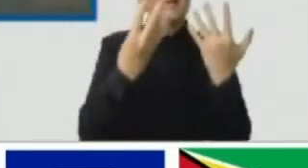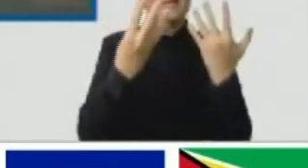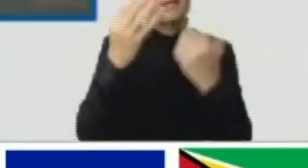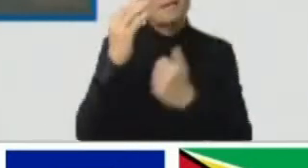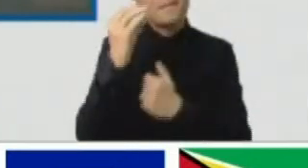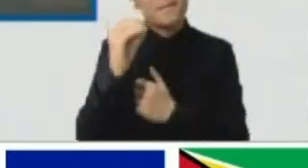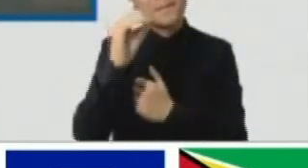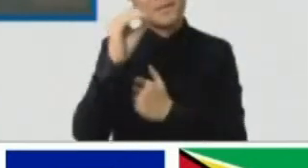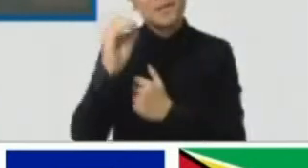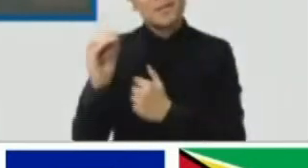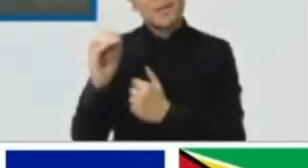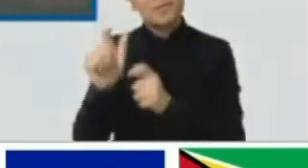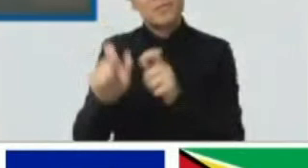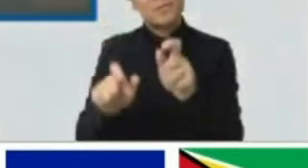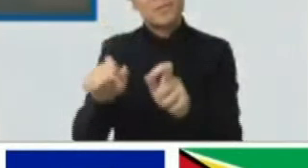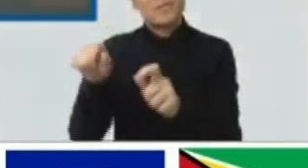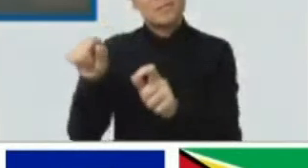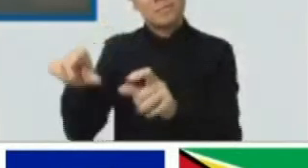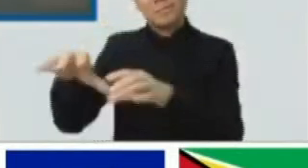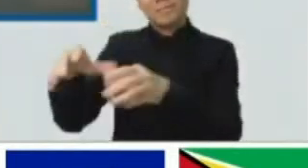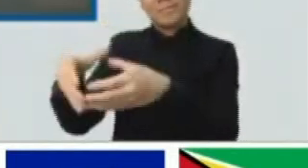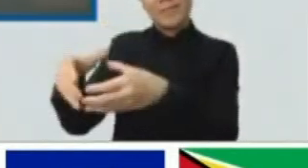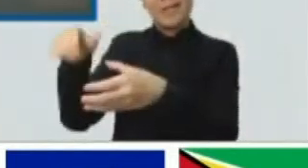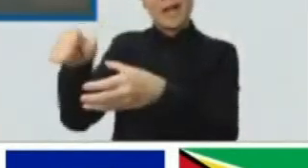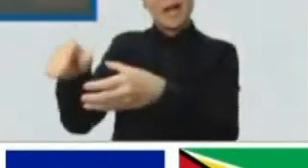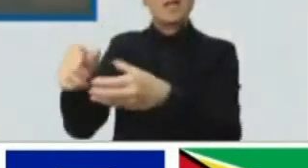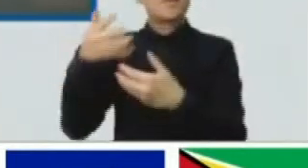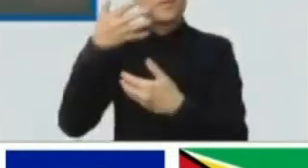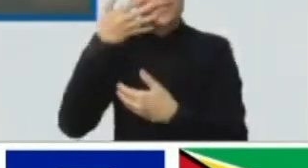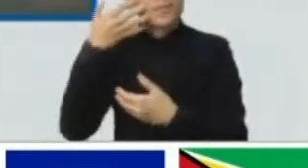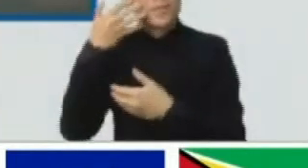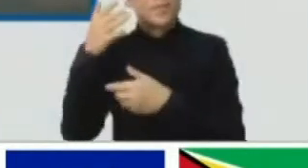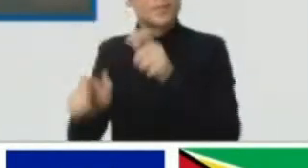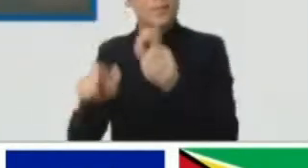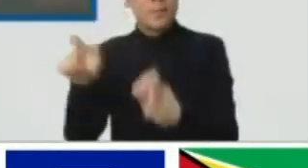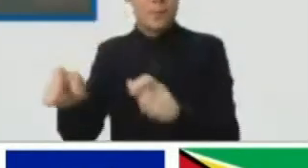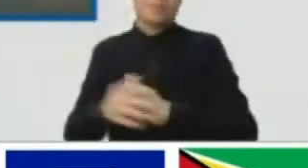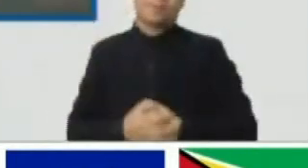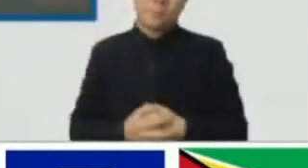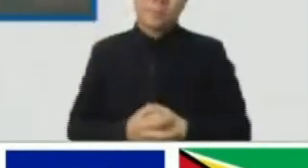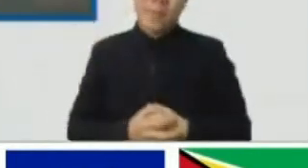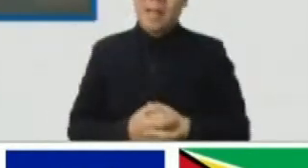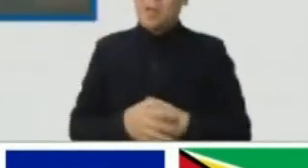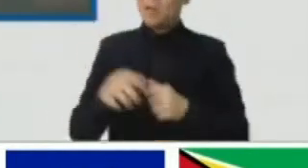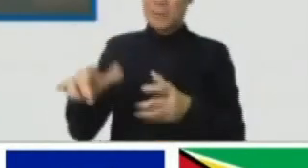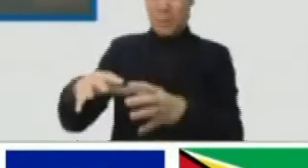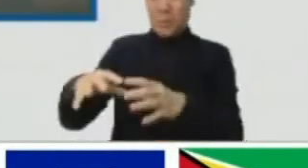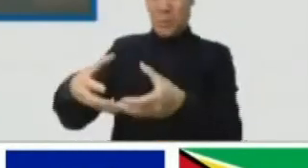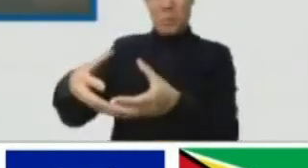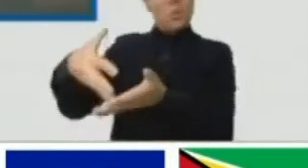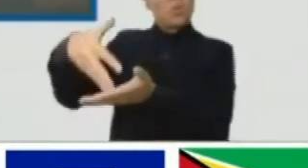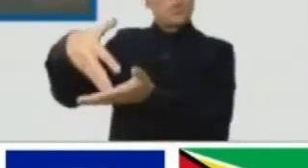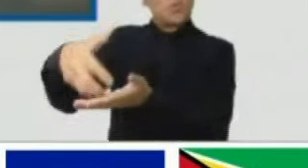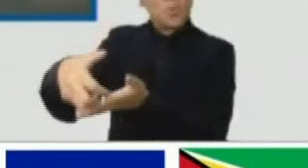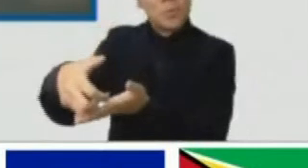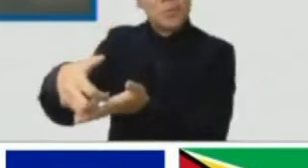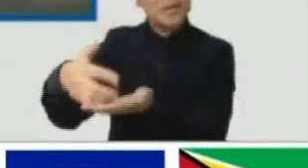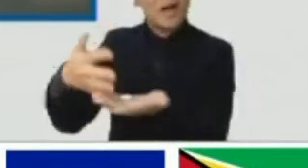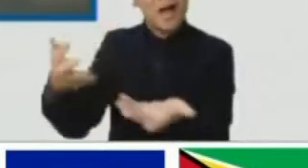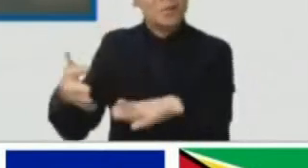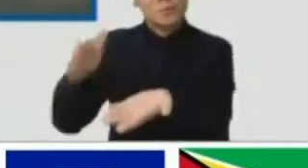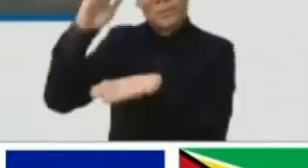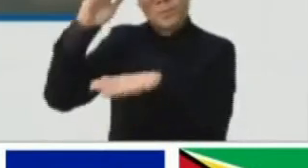that department is indigenous. The focus on vulnerable groups should highlight that of disaster risk